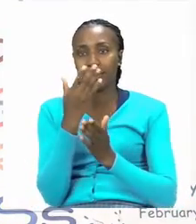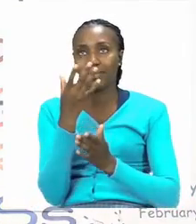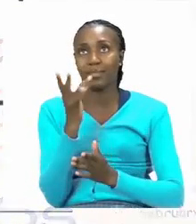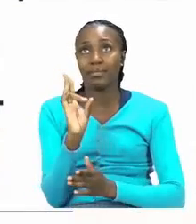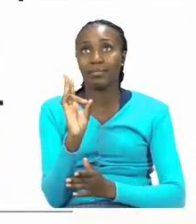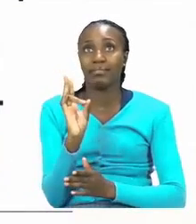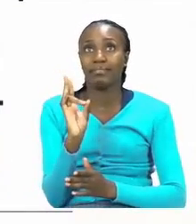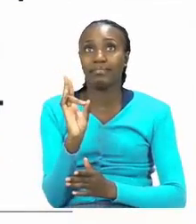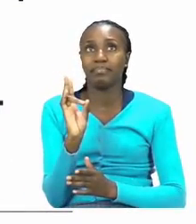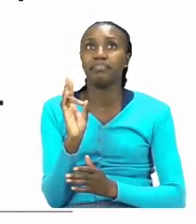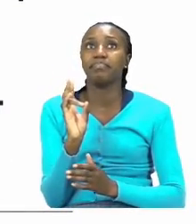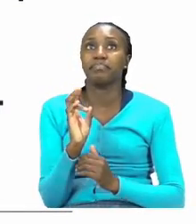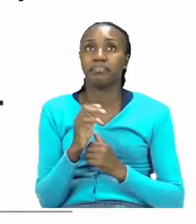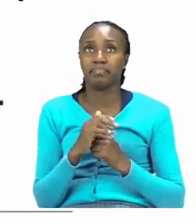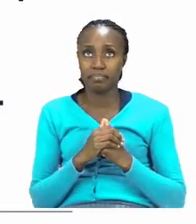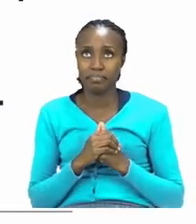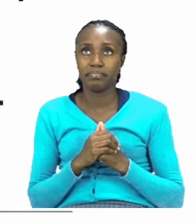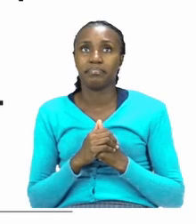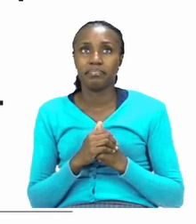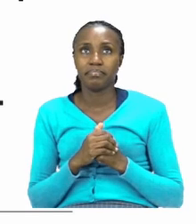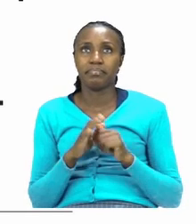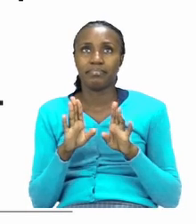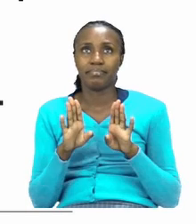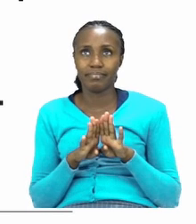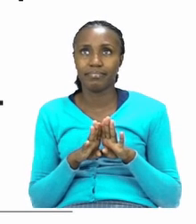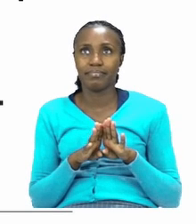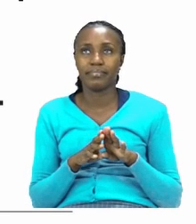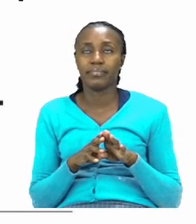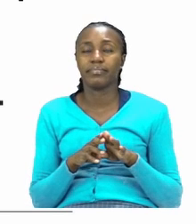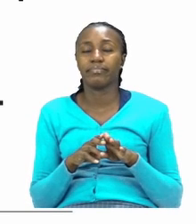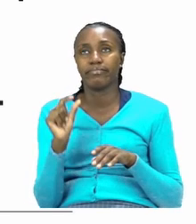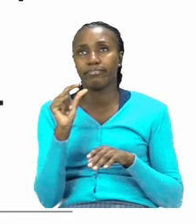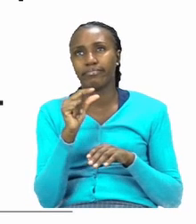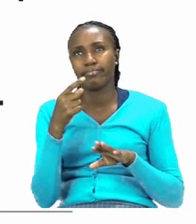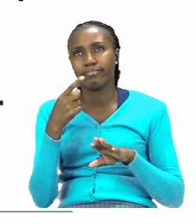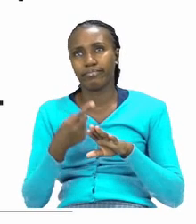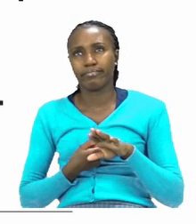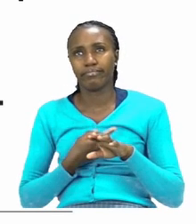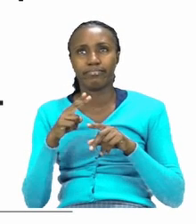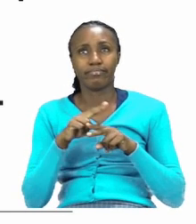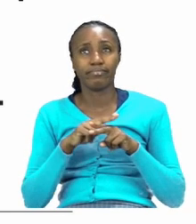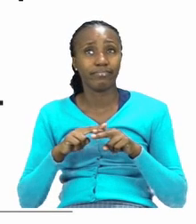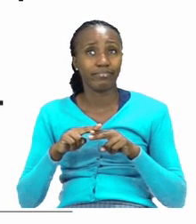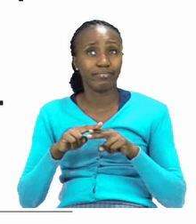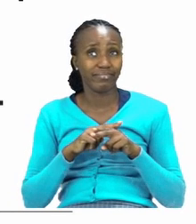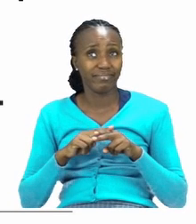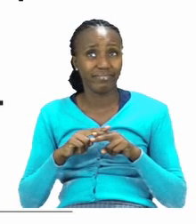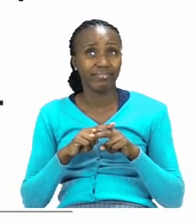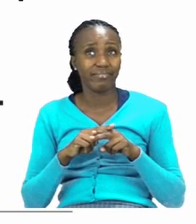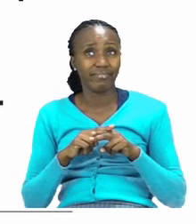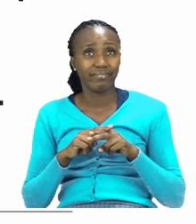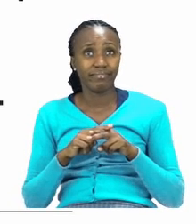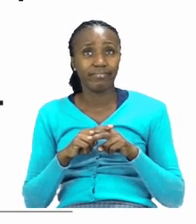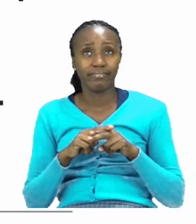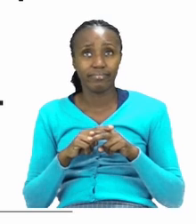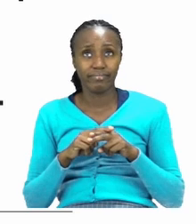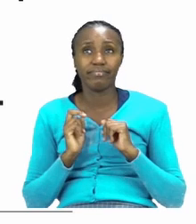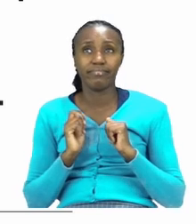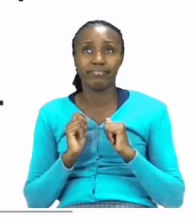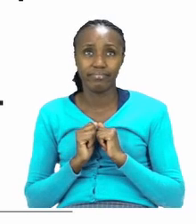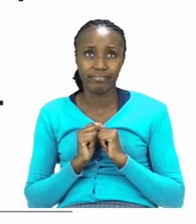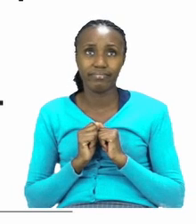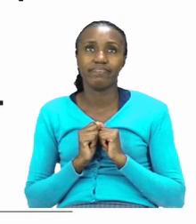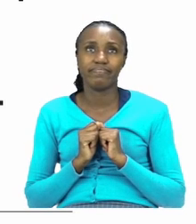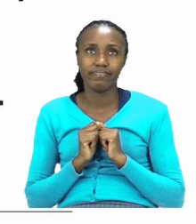On page 7, we will be doing our sight words. Remember, Our sight words are words that we always